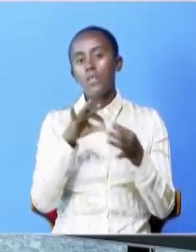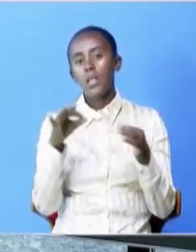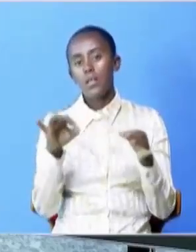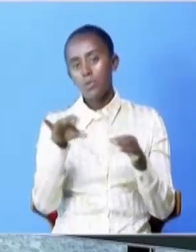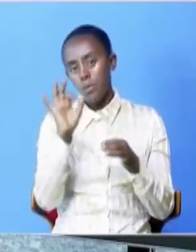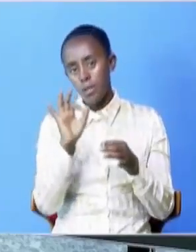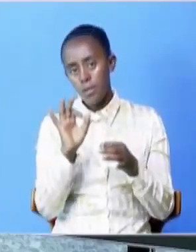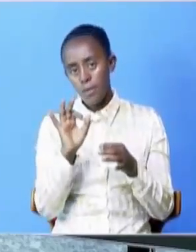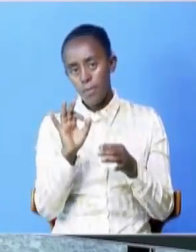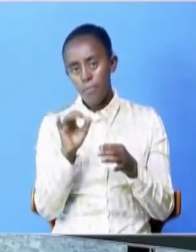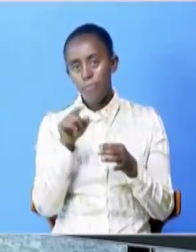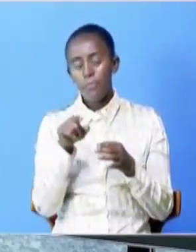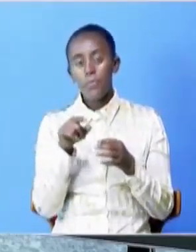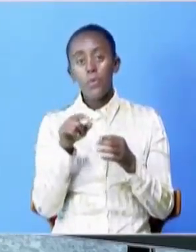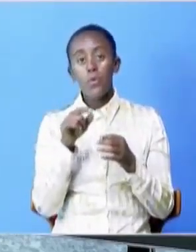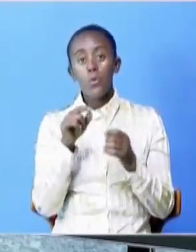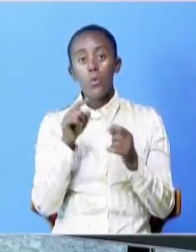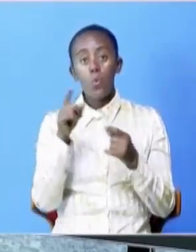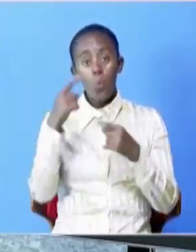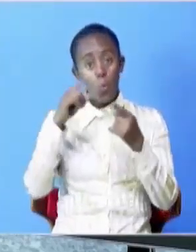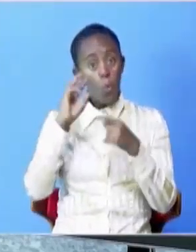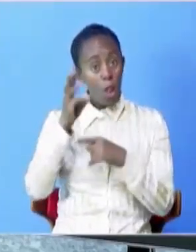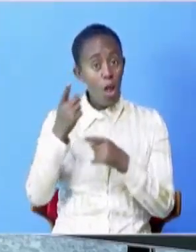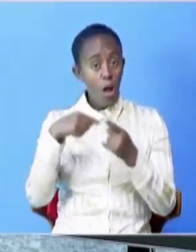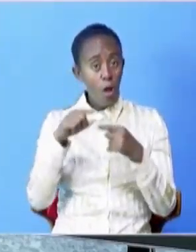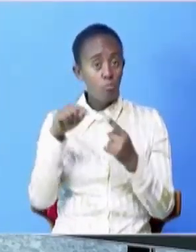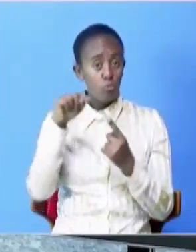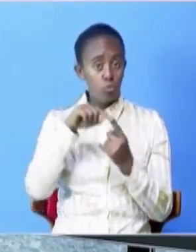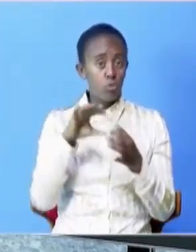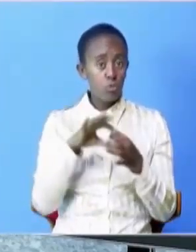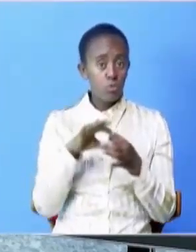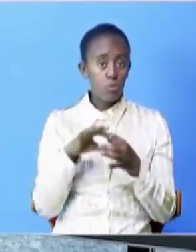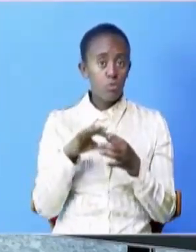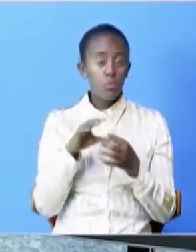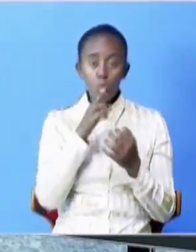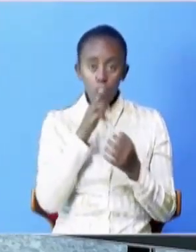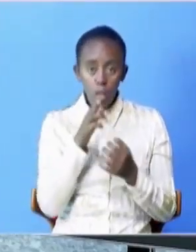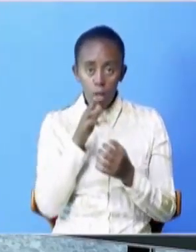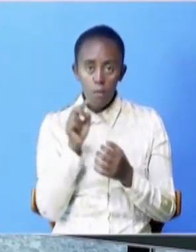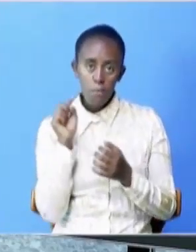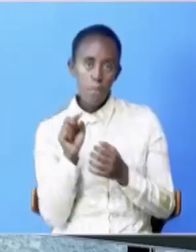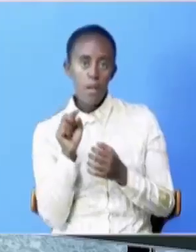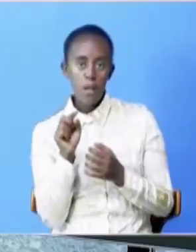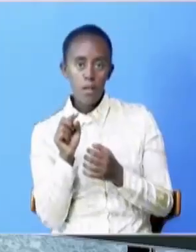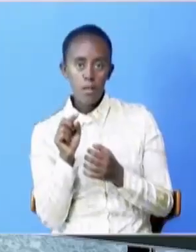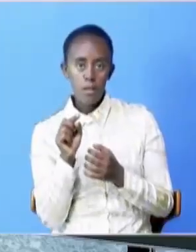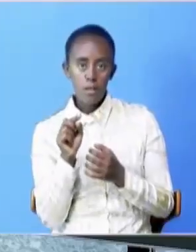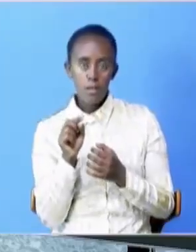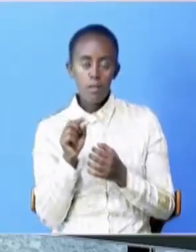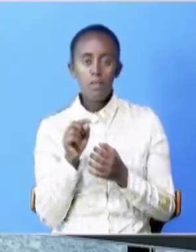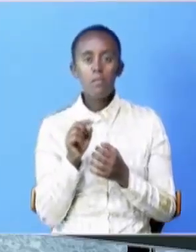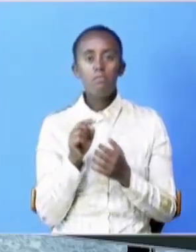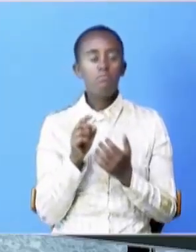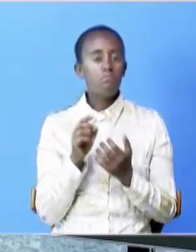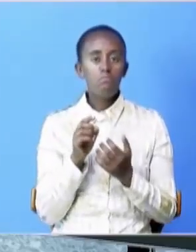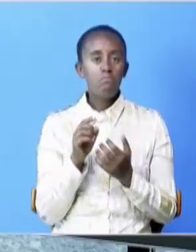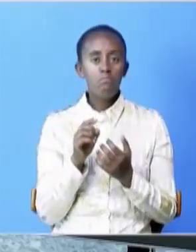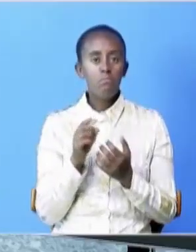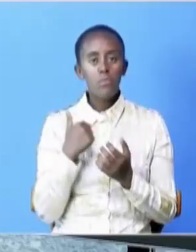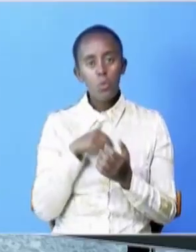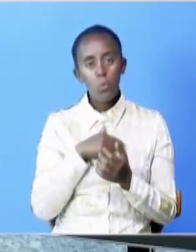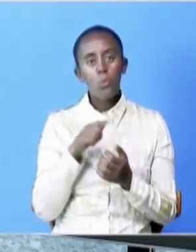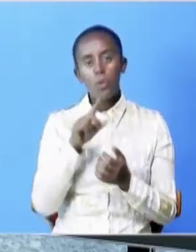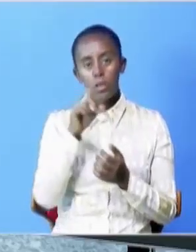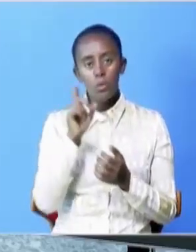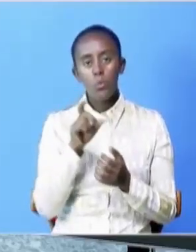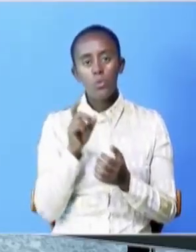sentence. You will come to dinner. I could have finished the sentence here with a period, but we didn't, because we want to ask